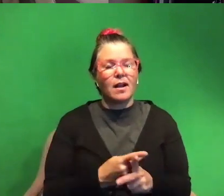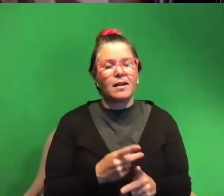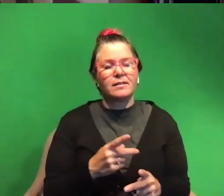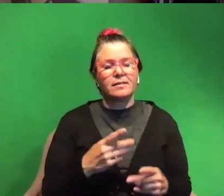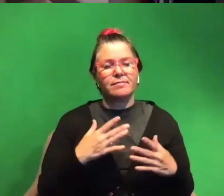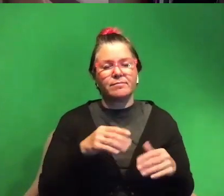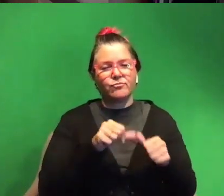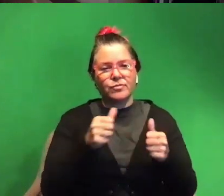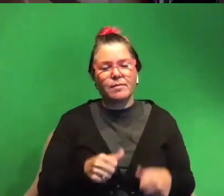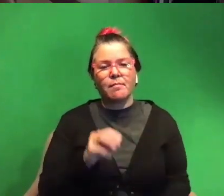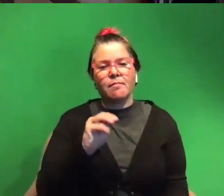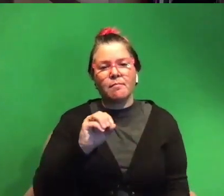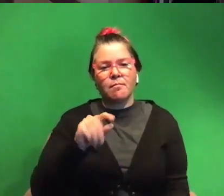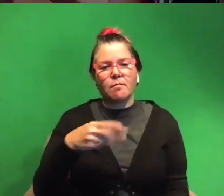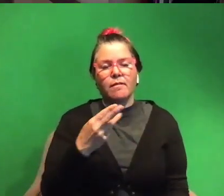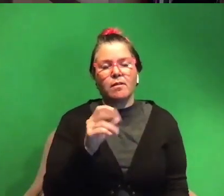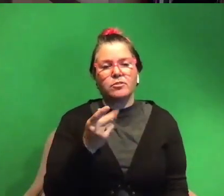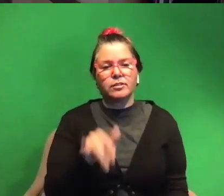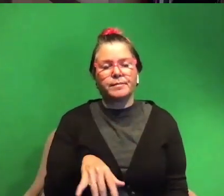see like something like,